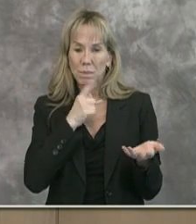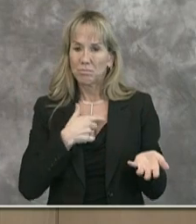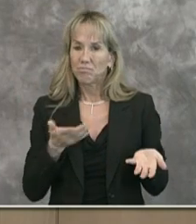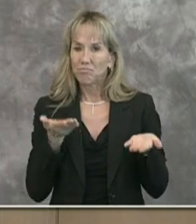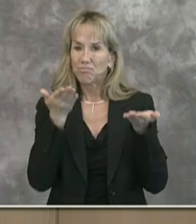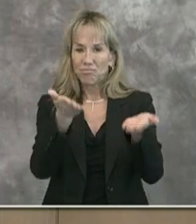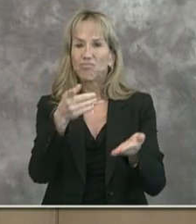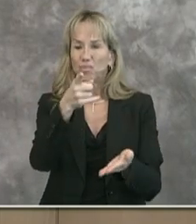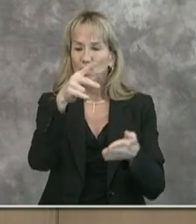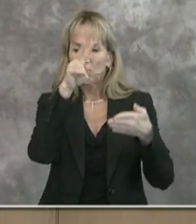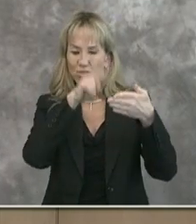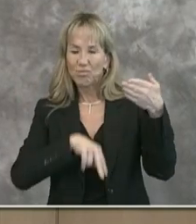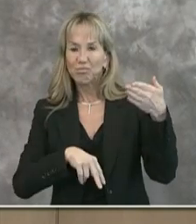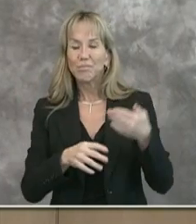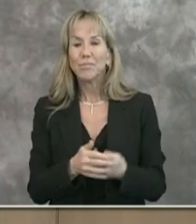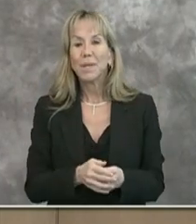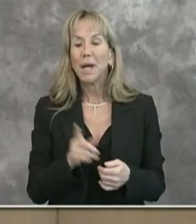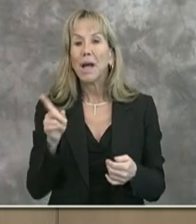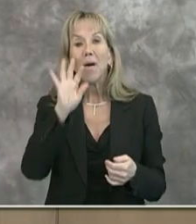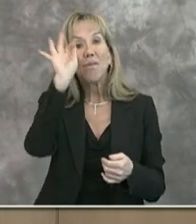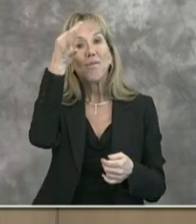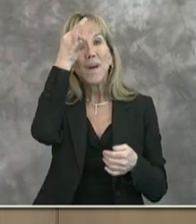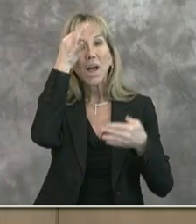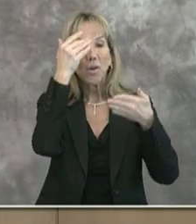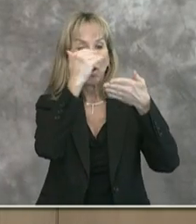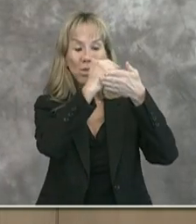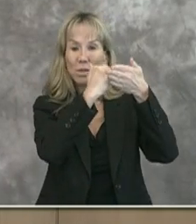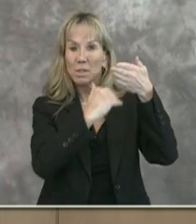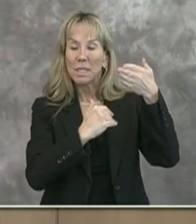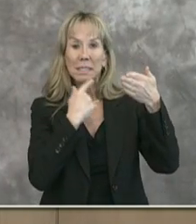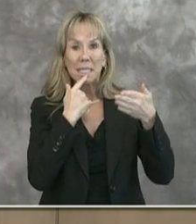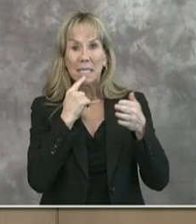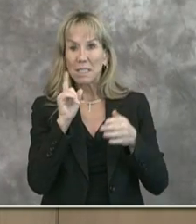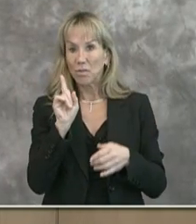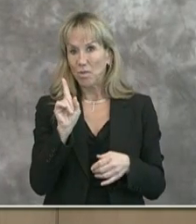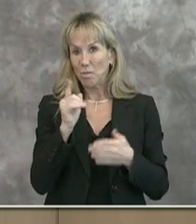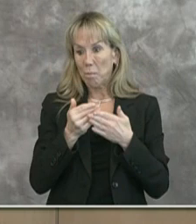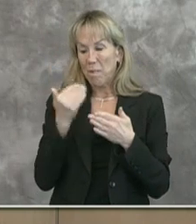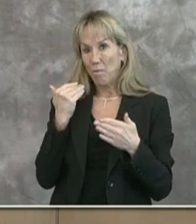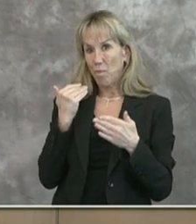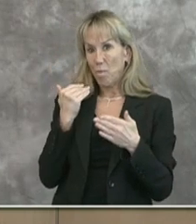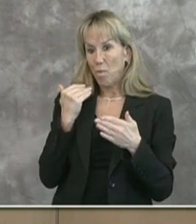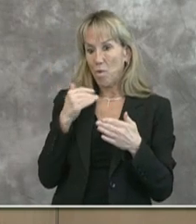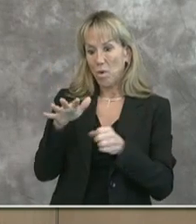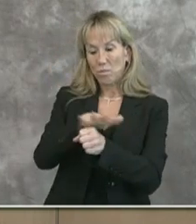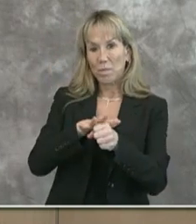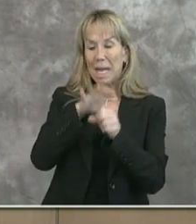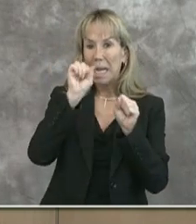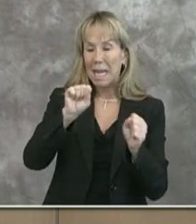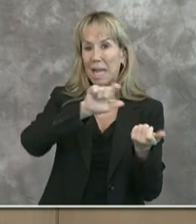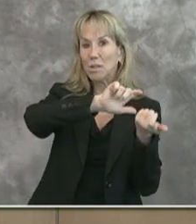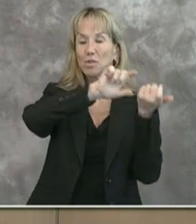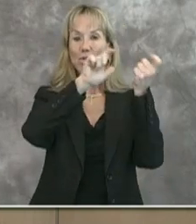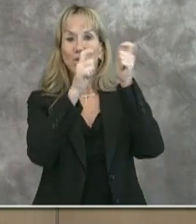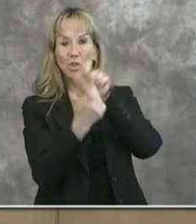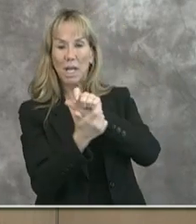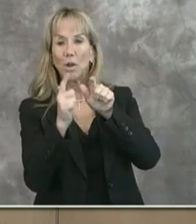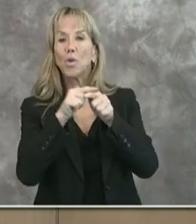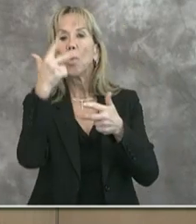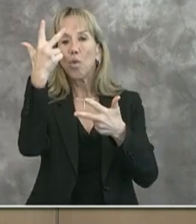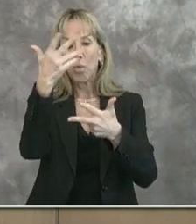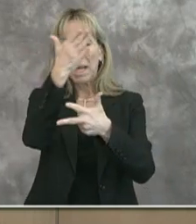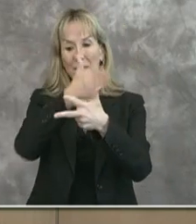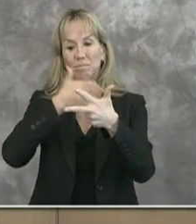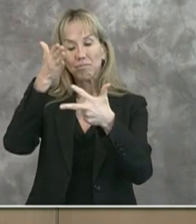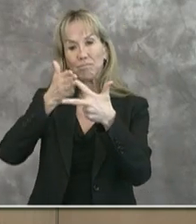it. The federal guidelines clearly state that before jurisdiction can transition to the three-phased approach to